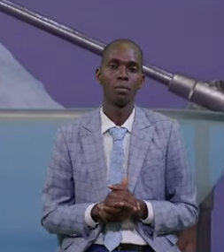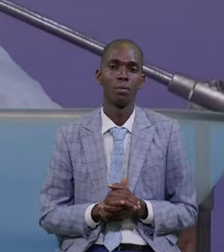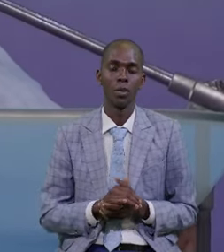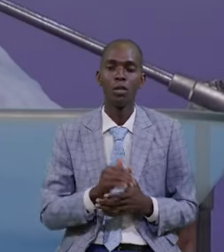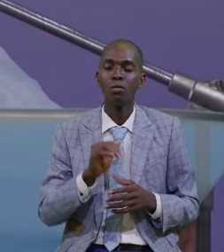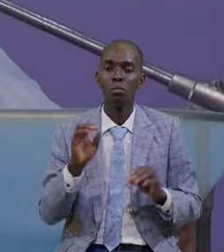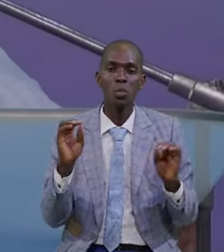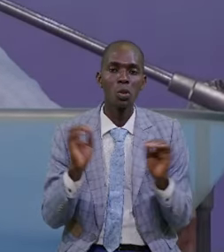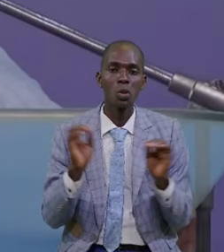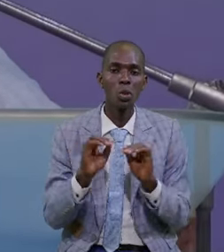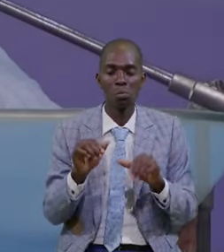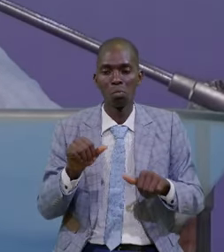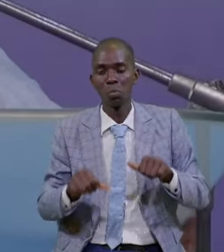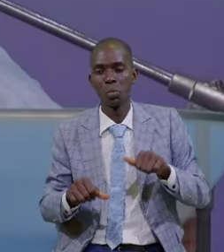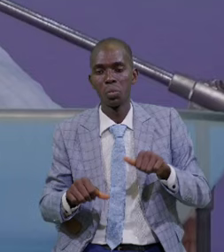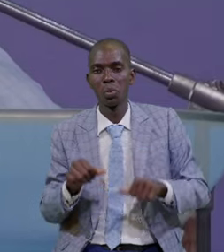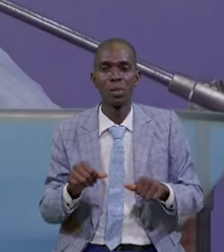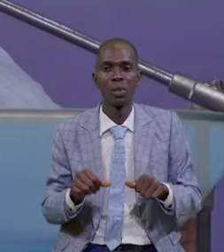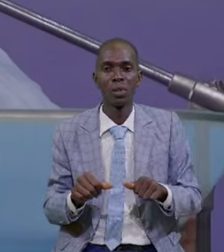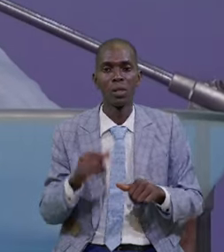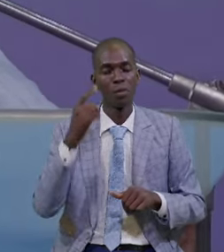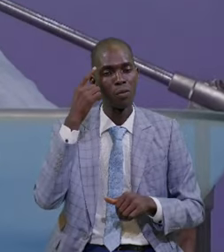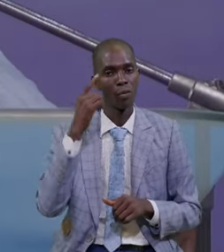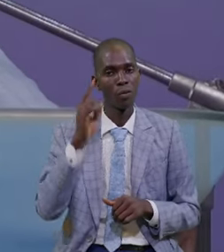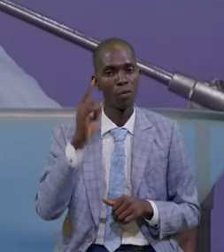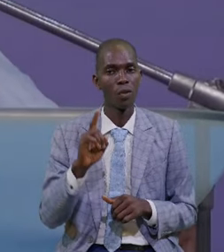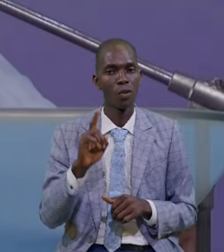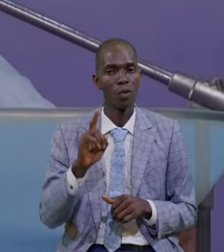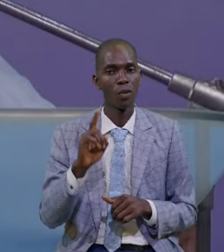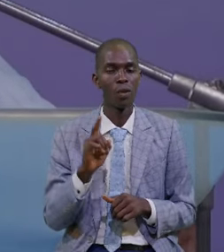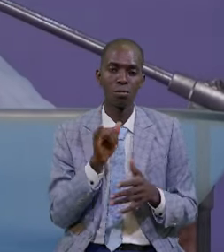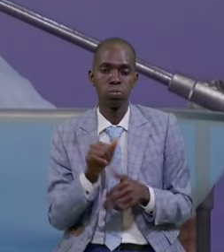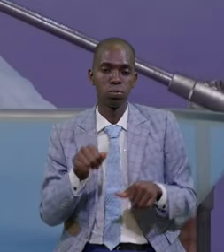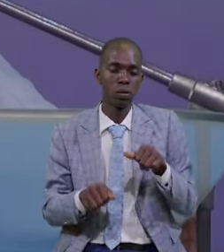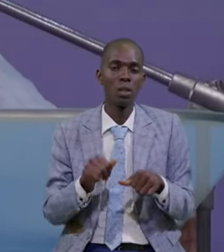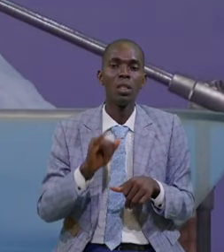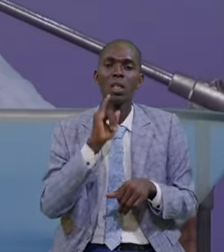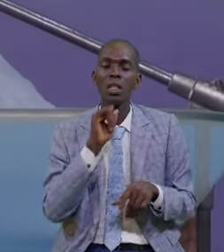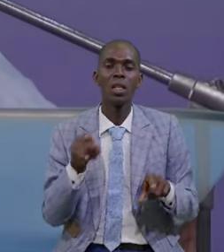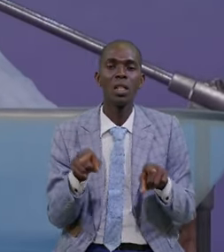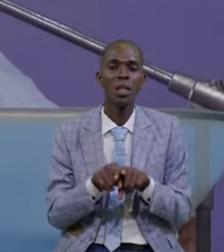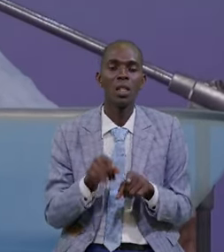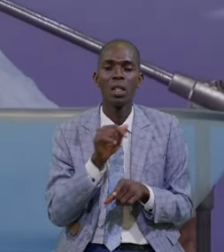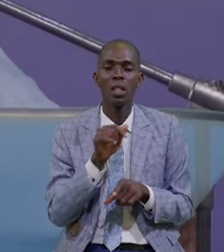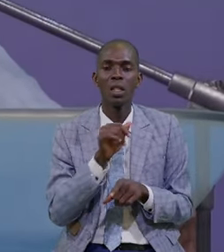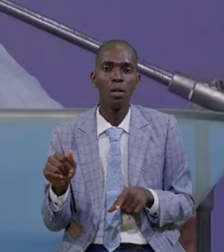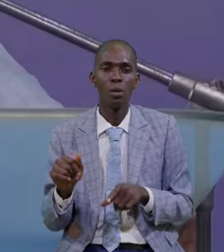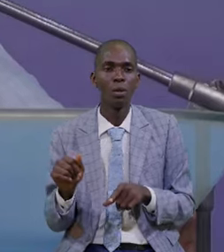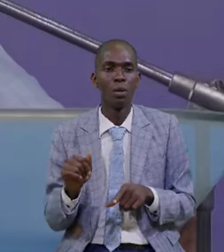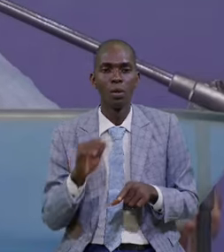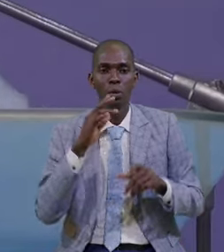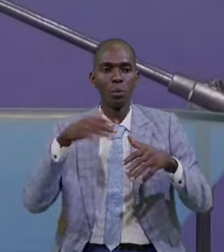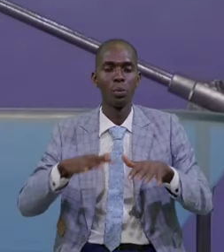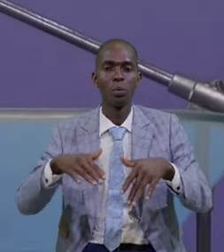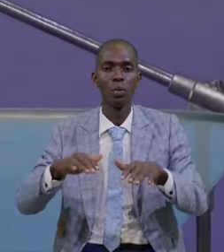nothing wavering. For he that wavereth is like a wave of the